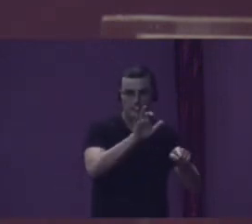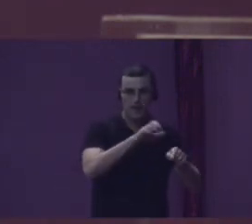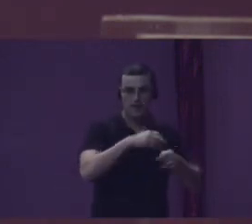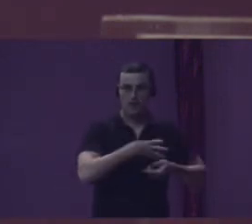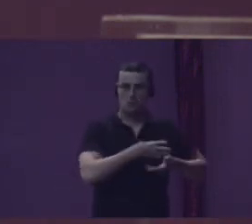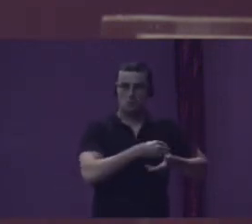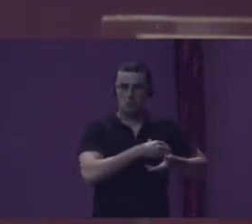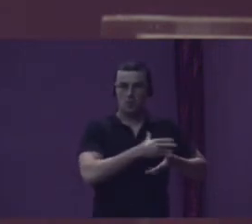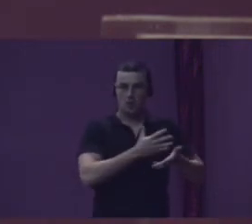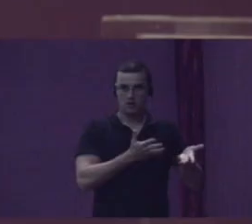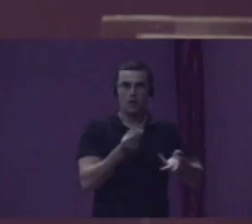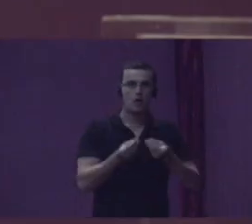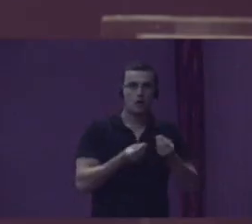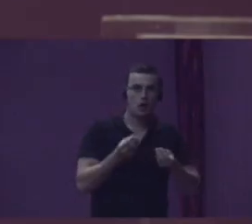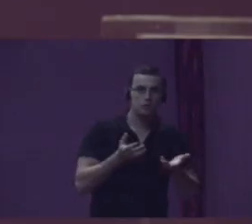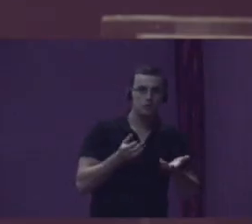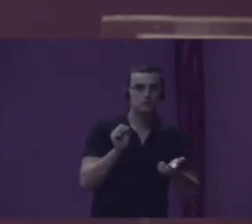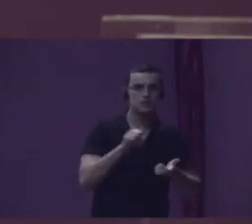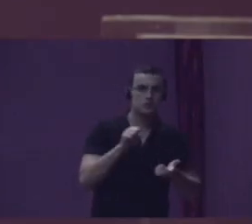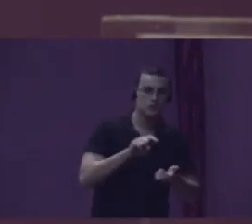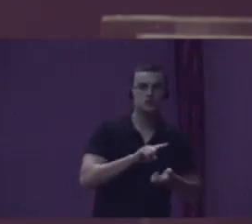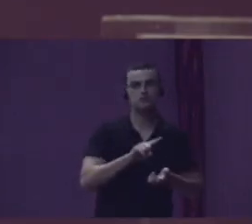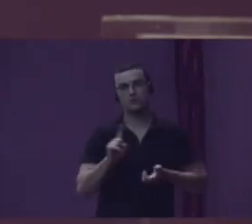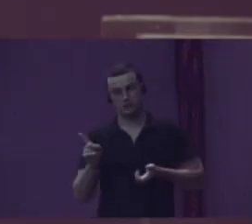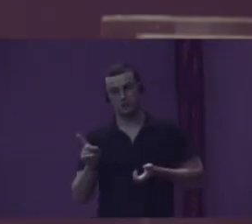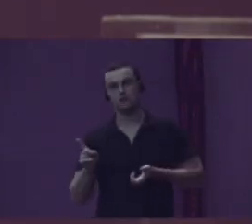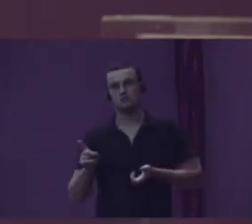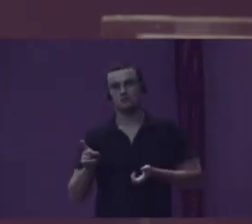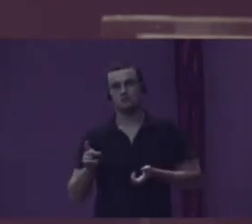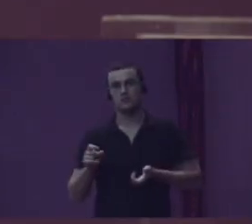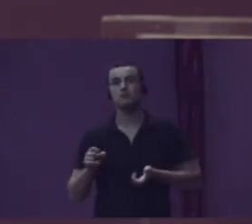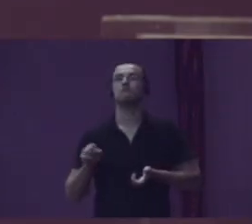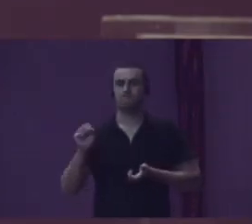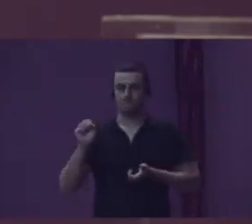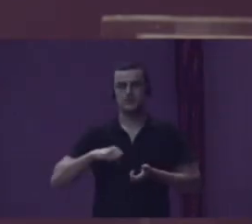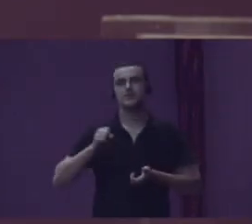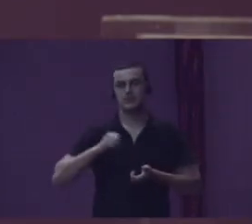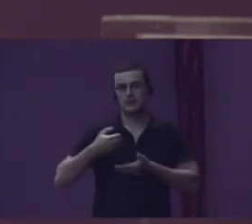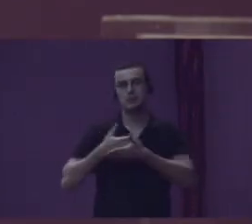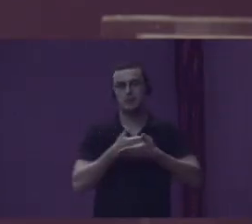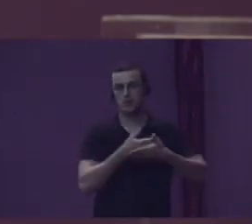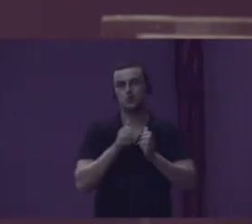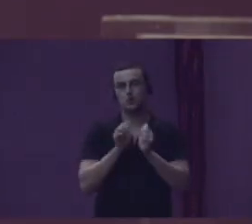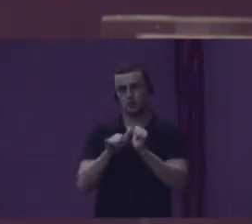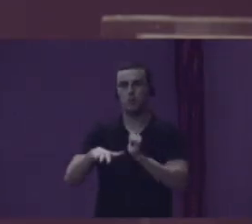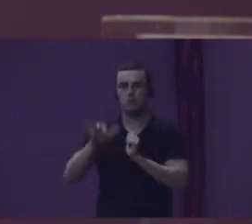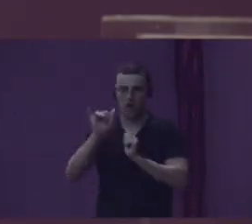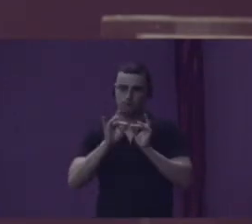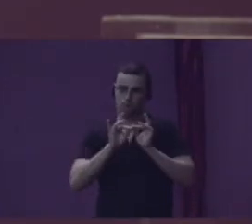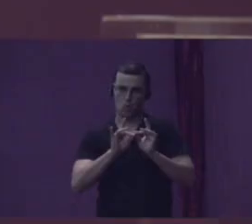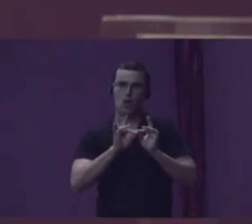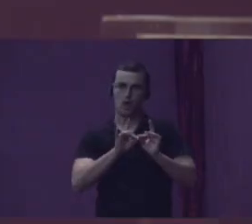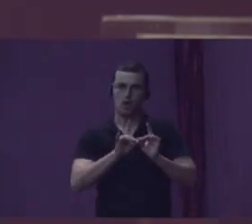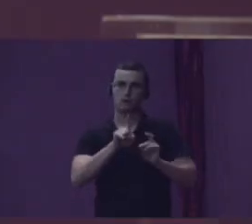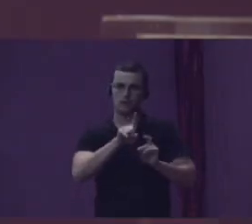case, yes, the baby was able to stay in the hospital with his mother. Incredibly, she produced